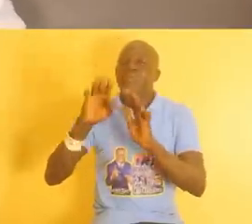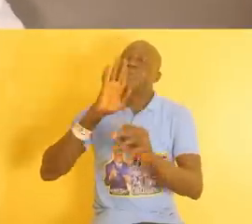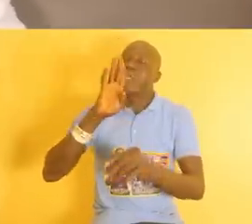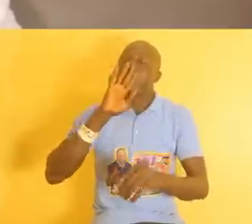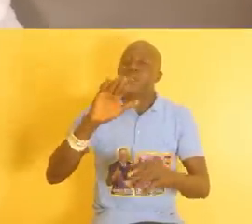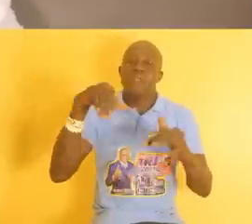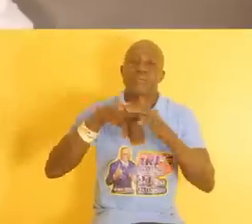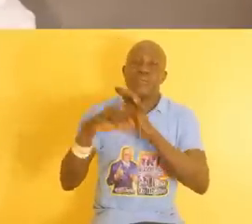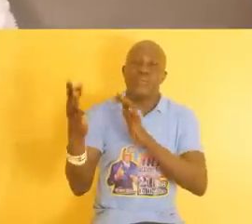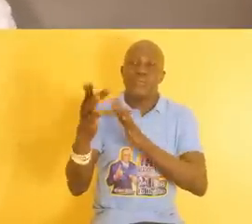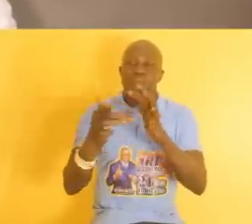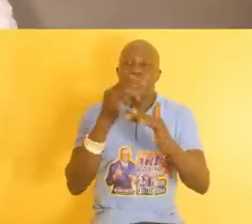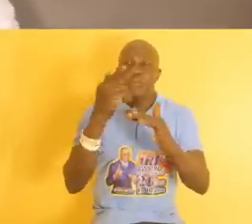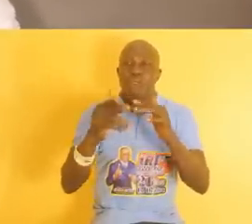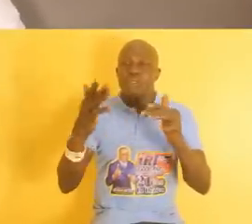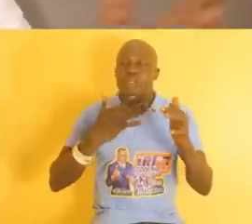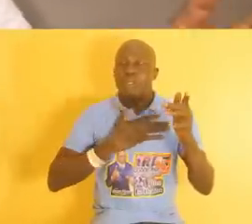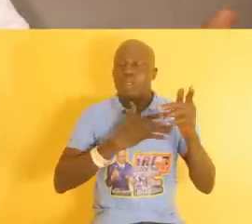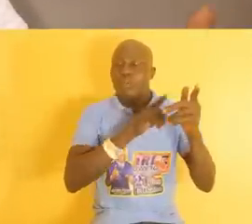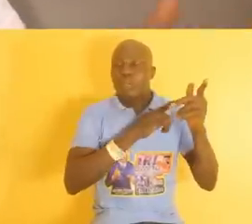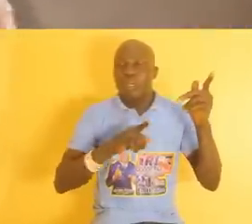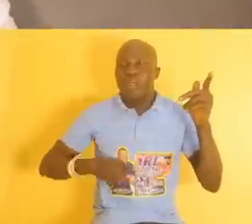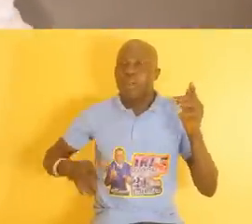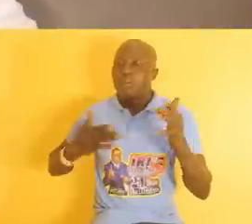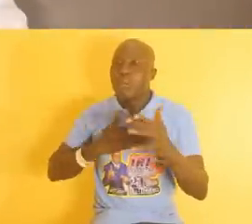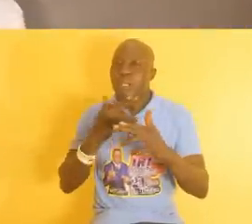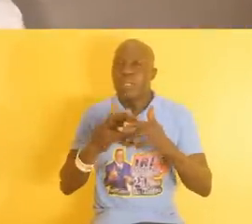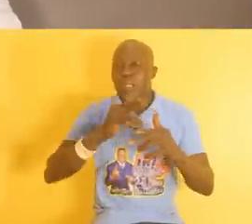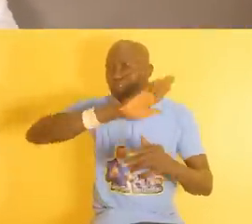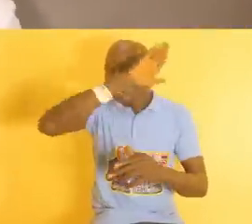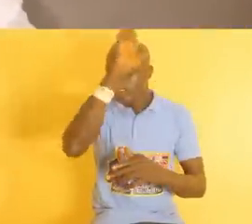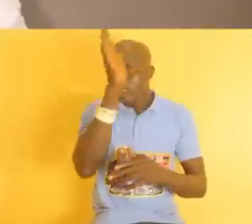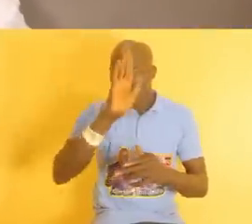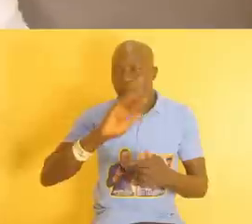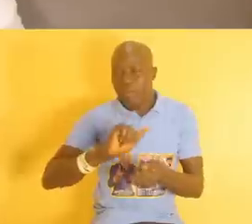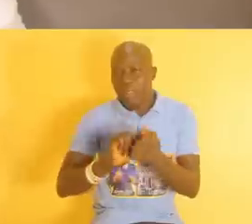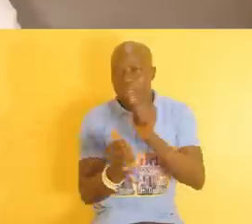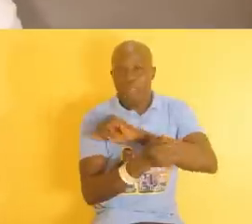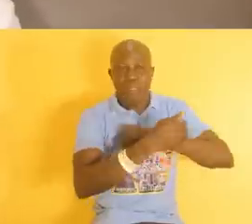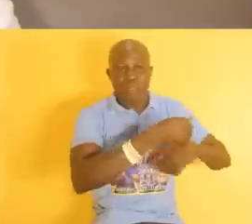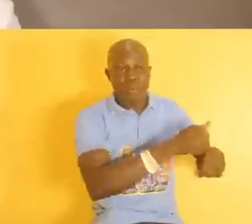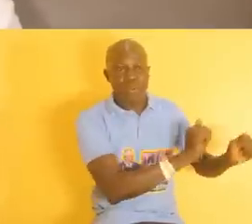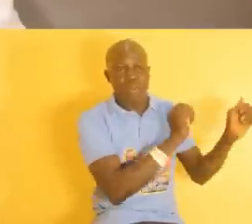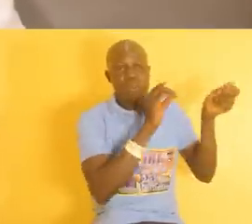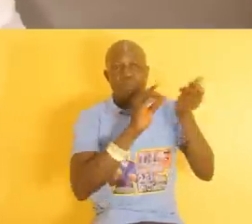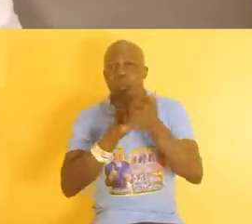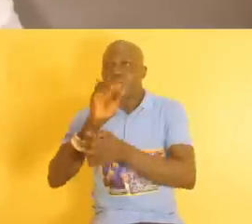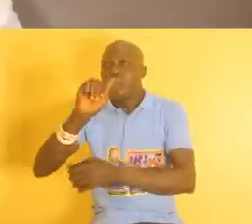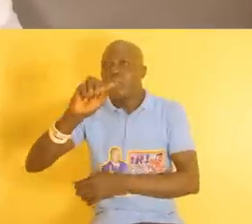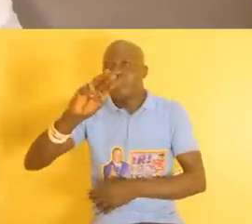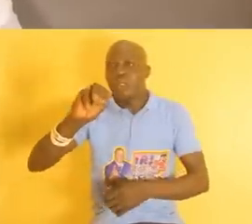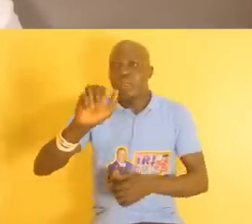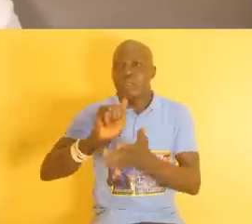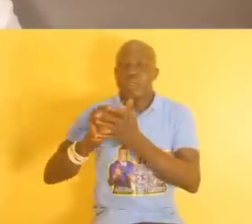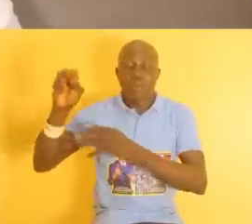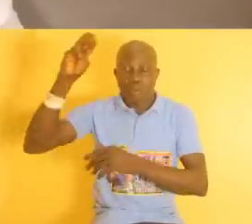Yes, Oluwa. Amen. In Jesus' name, Oluwa, my name never changed. Apostle, he's the apostle. Dr.